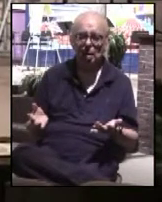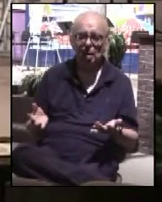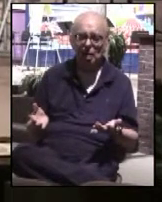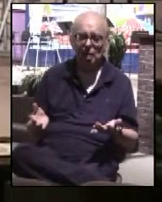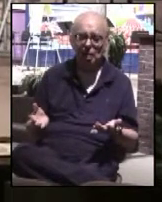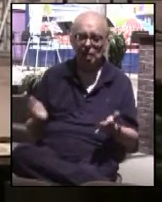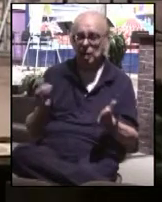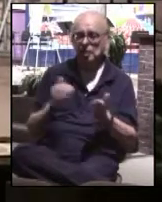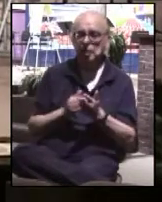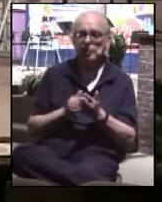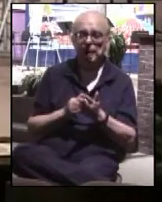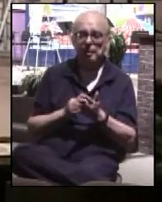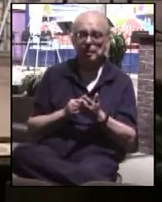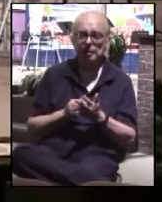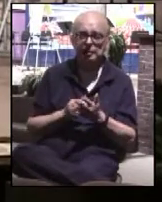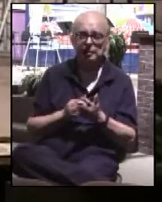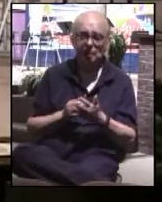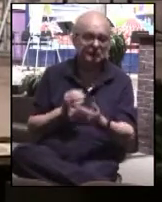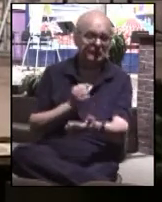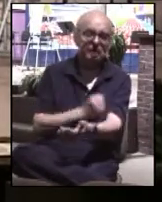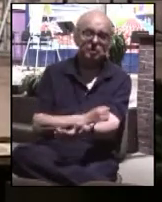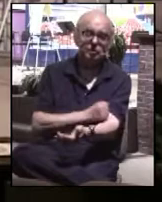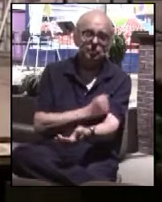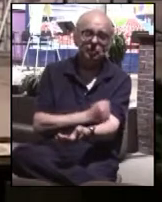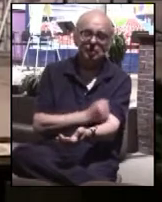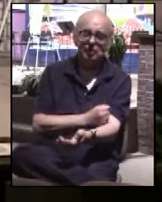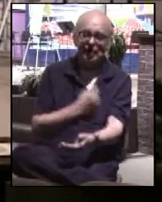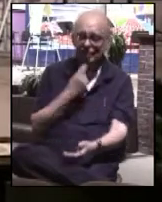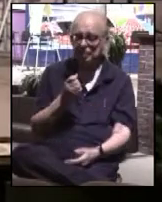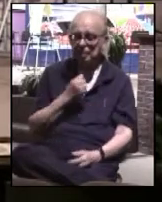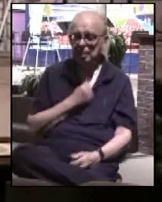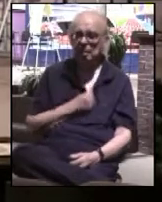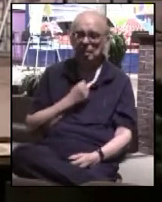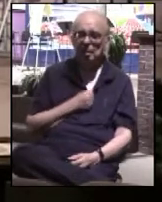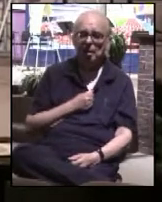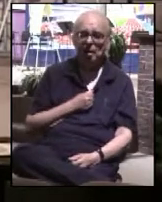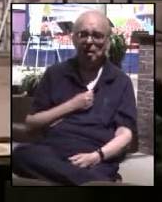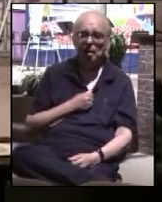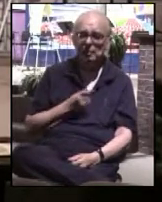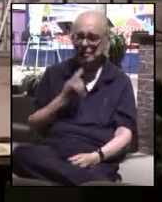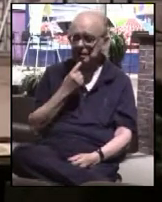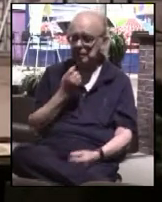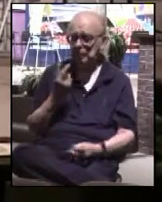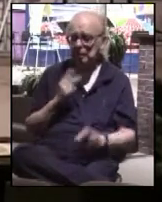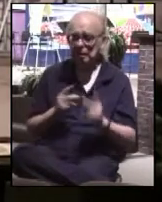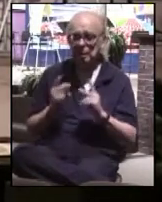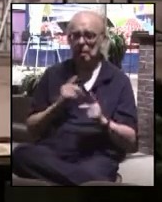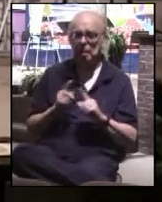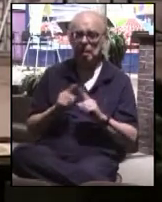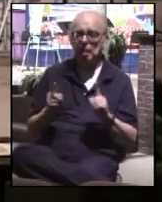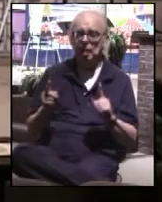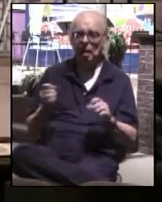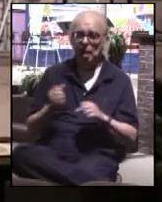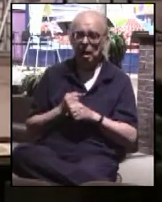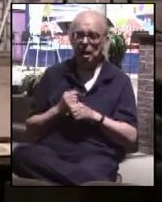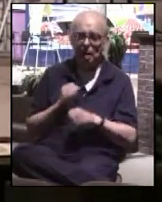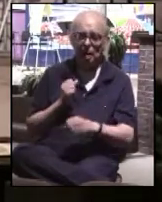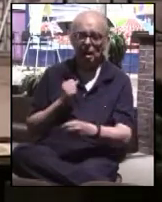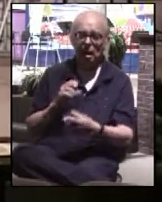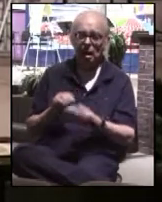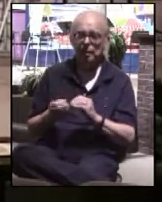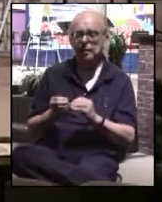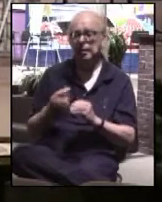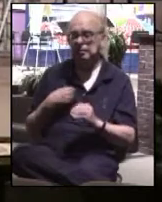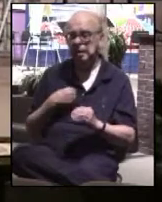right back and anyway said he said i'm so sorry i've left so many people down he says but i've got to fix me before i can